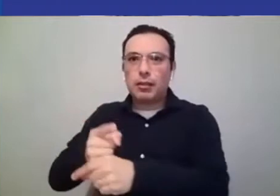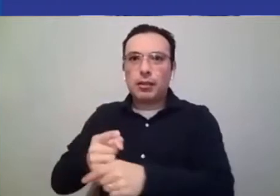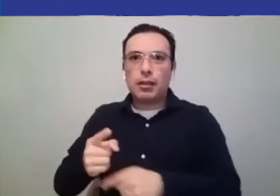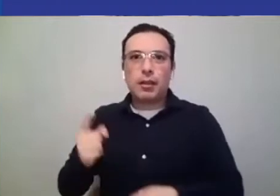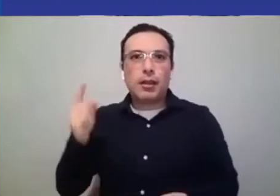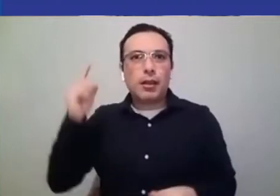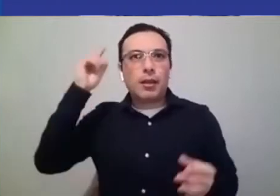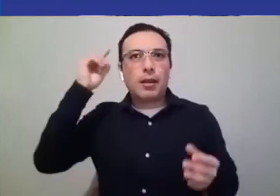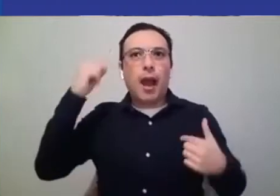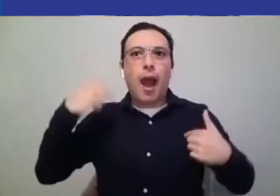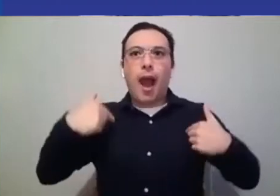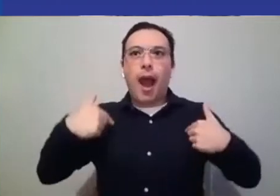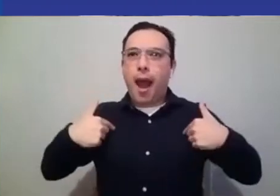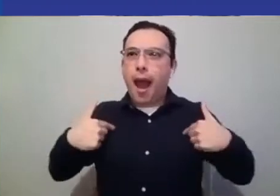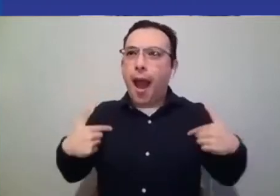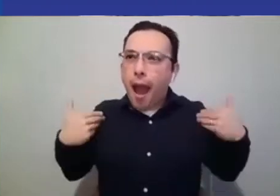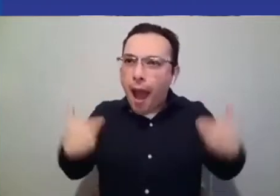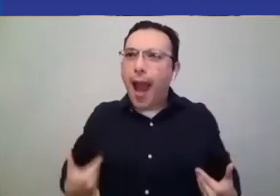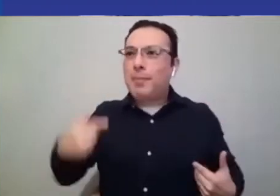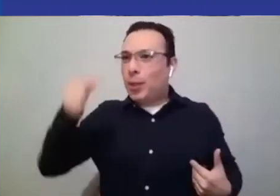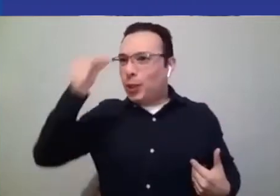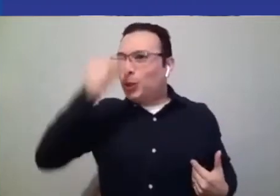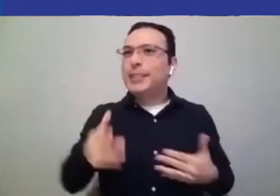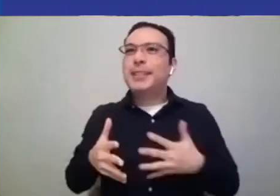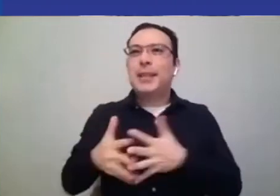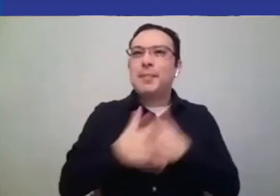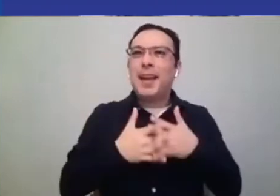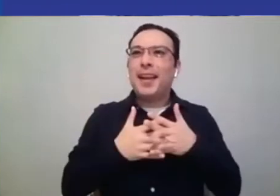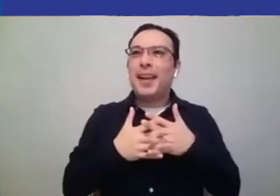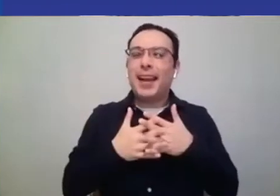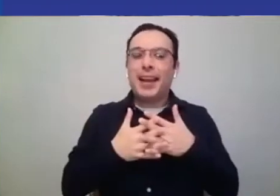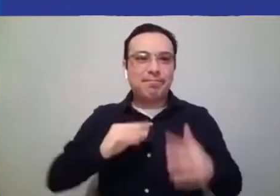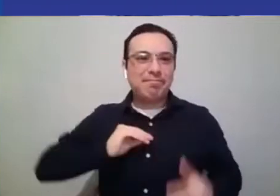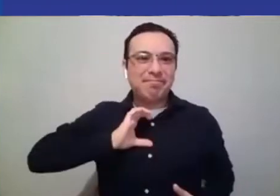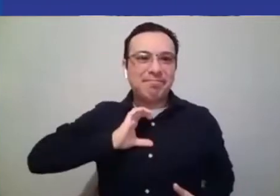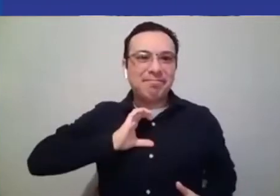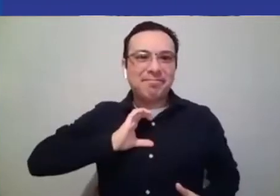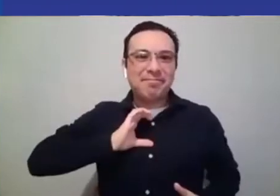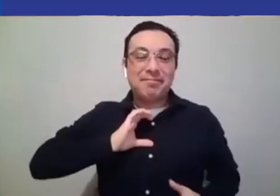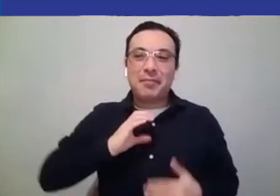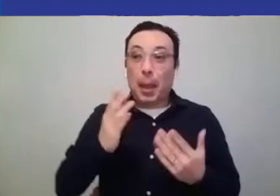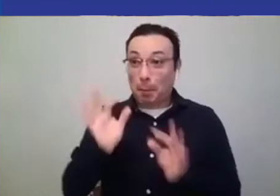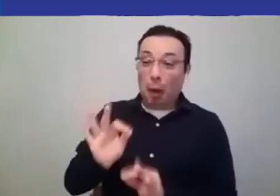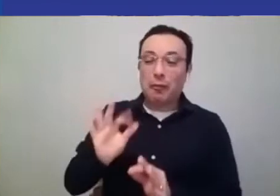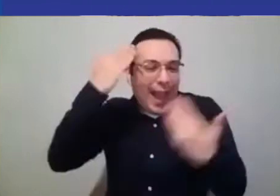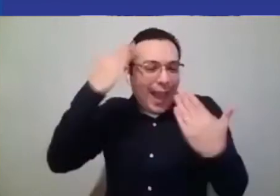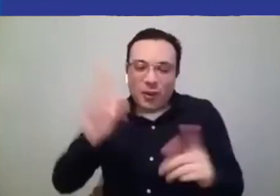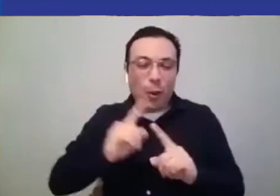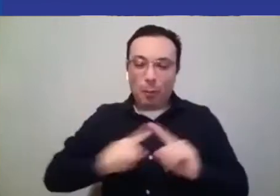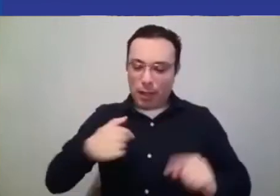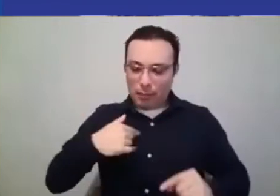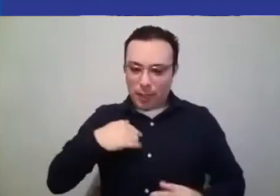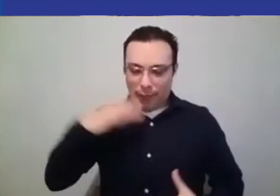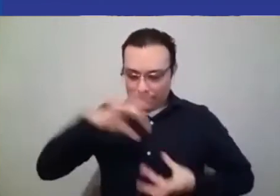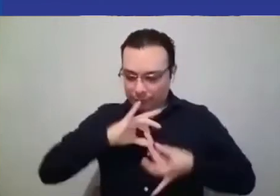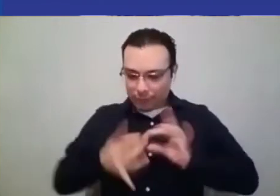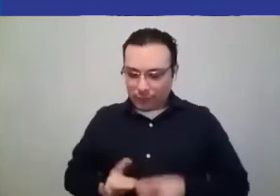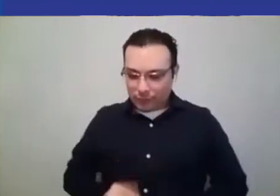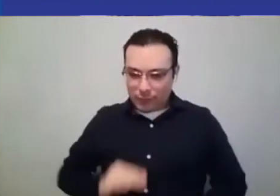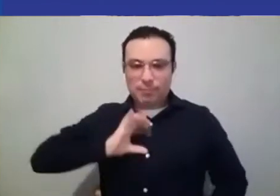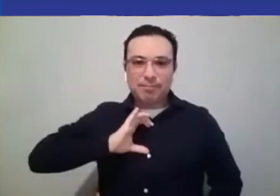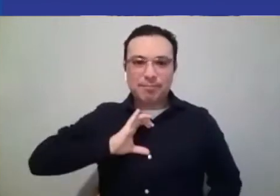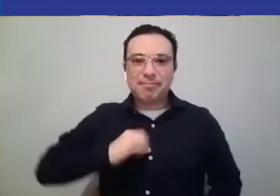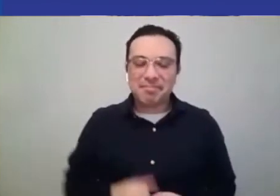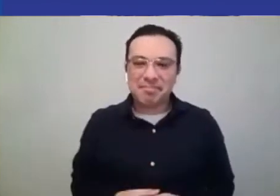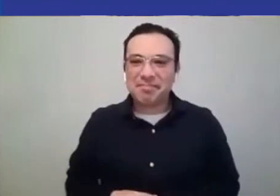can, do this particular dance. And then later when I was a